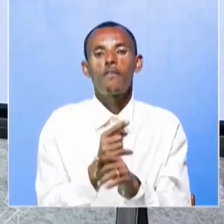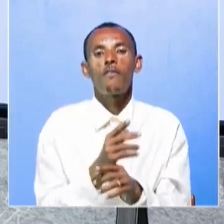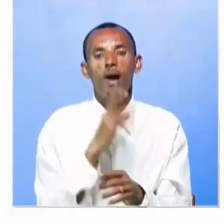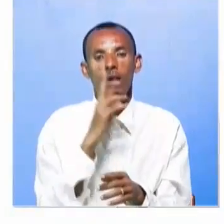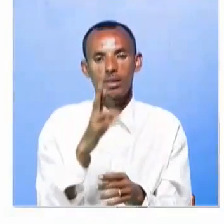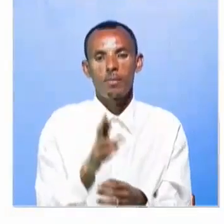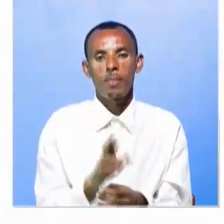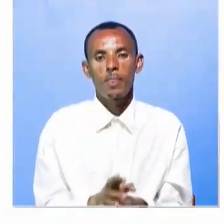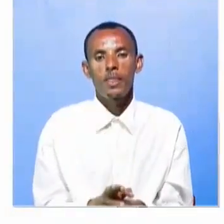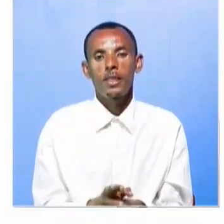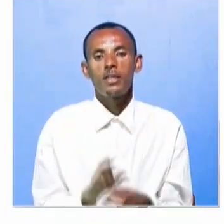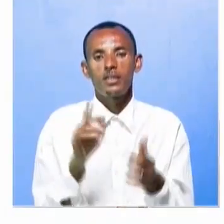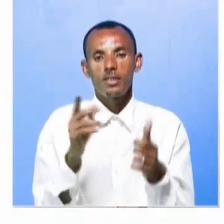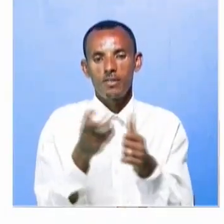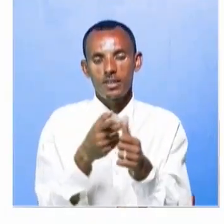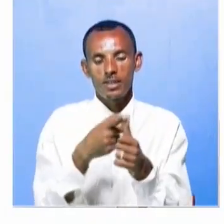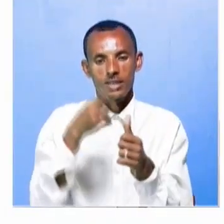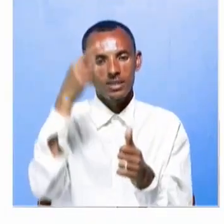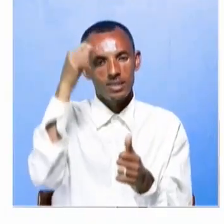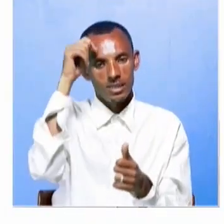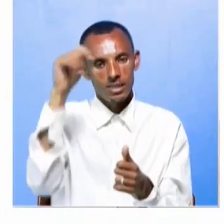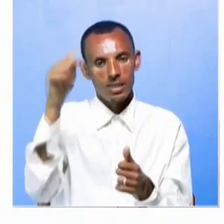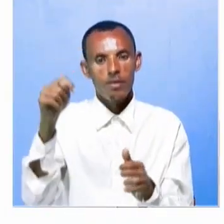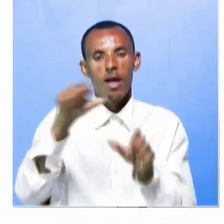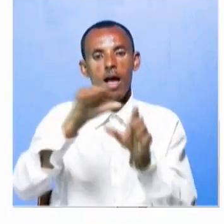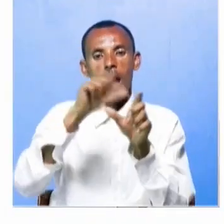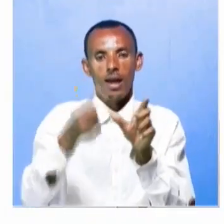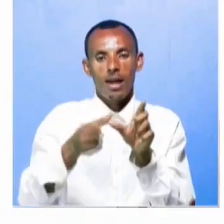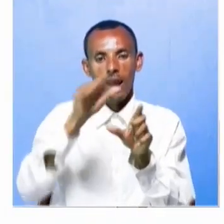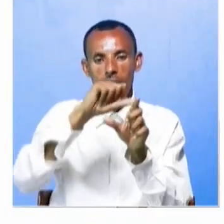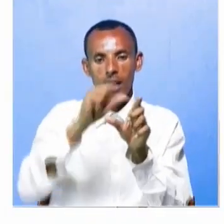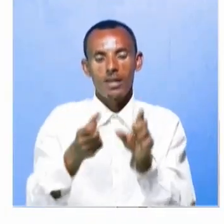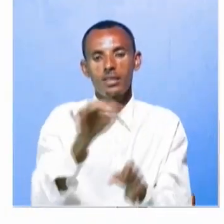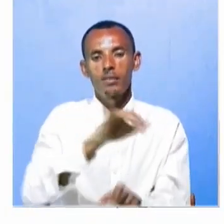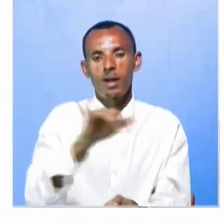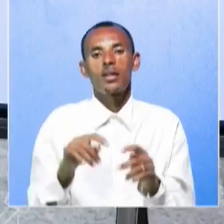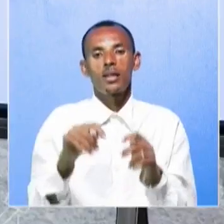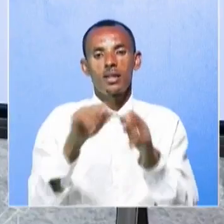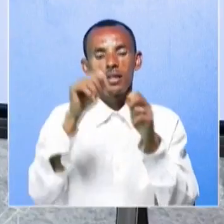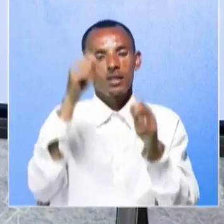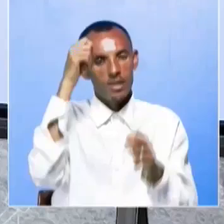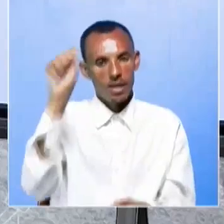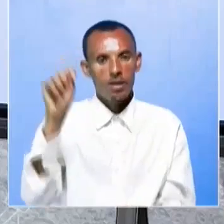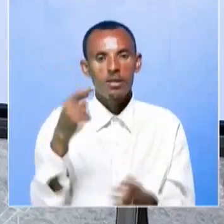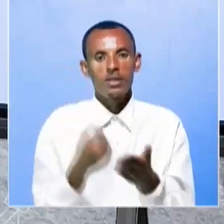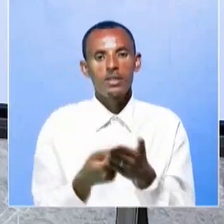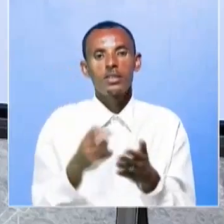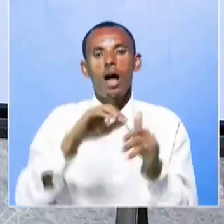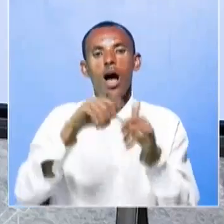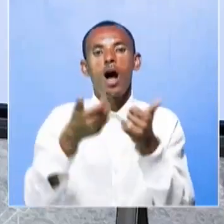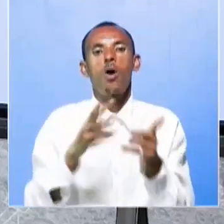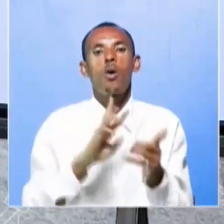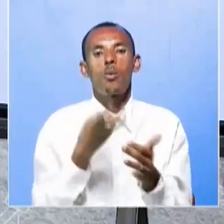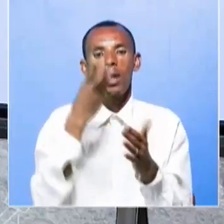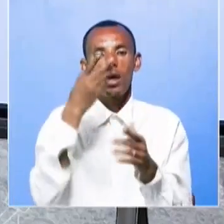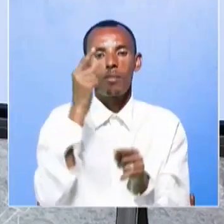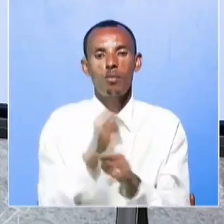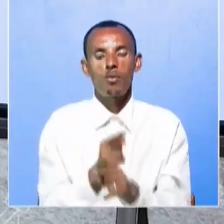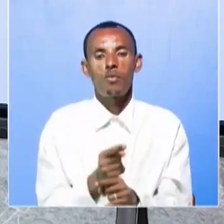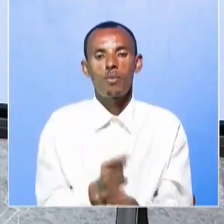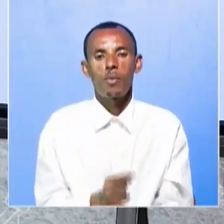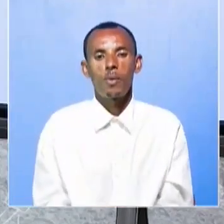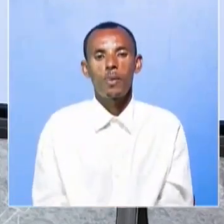by the first theorem, by angle similarity theorem, right? This is how we prove,